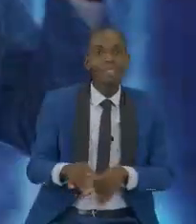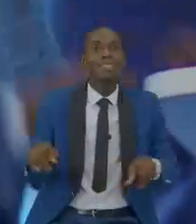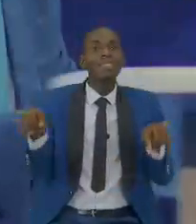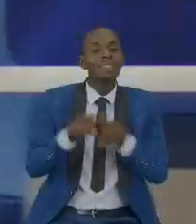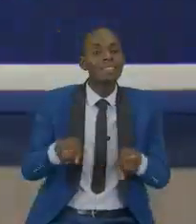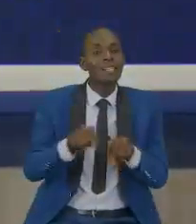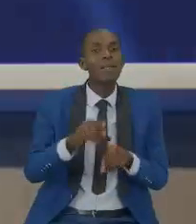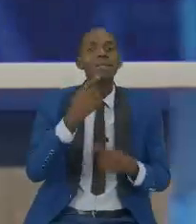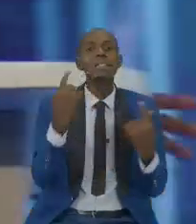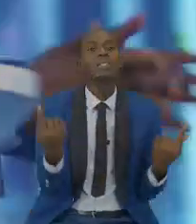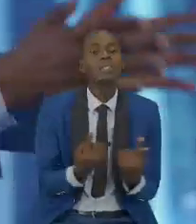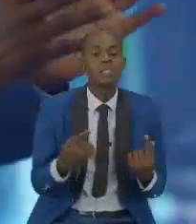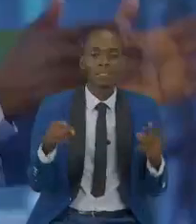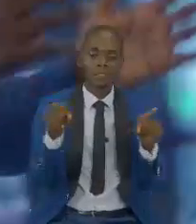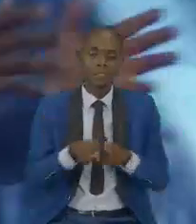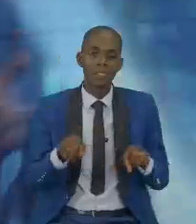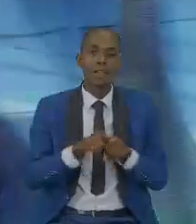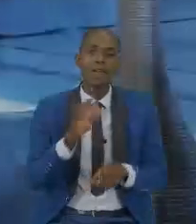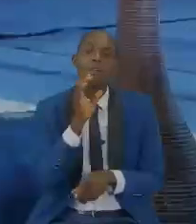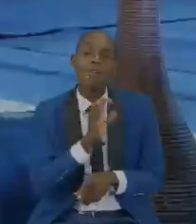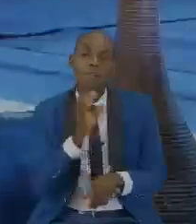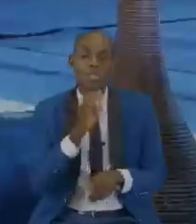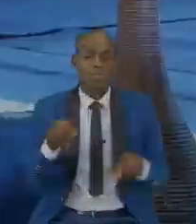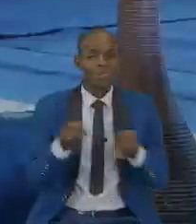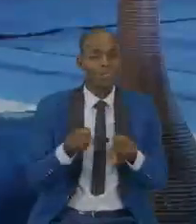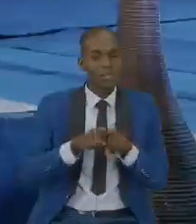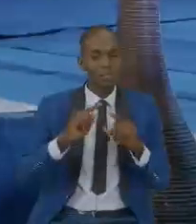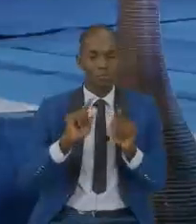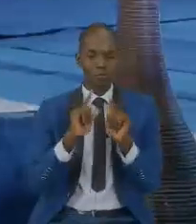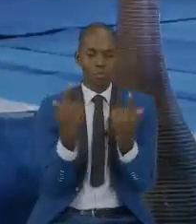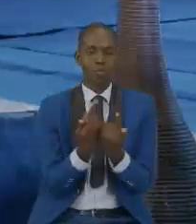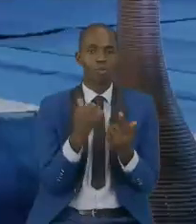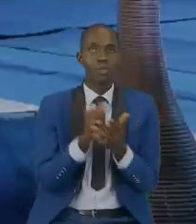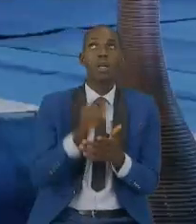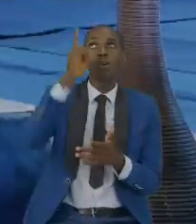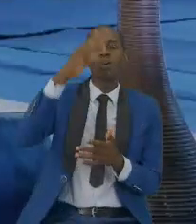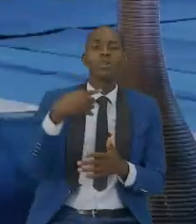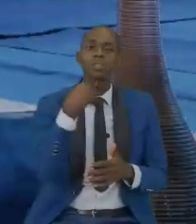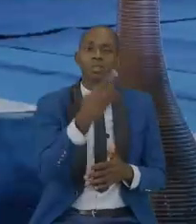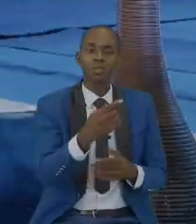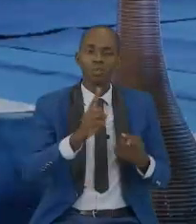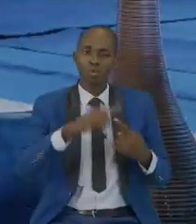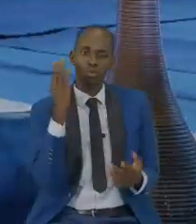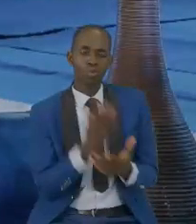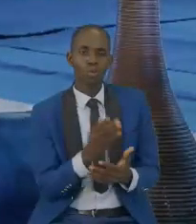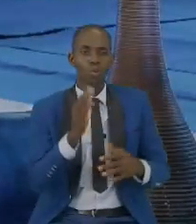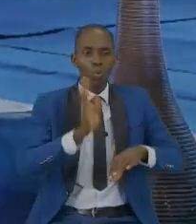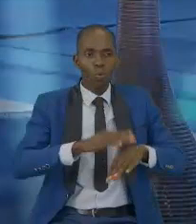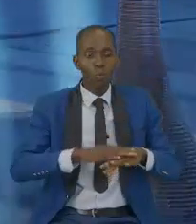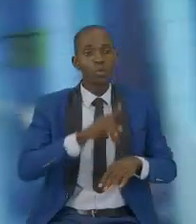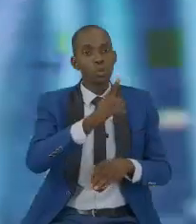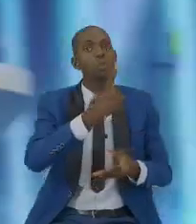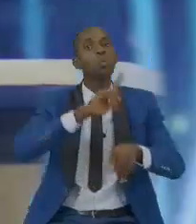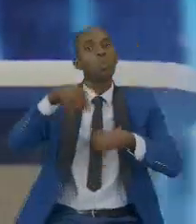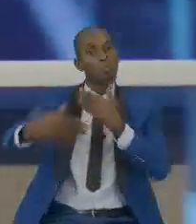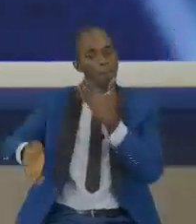the same gang that God says, this is an offense to heaven. You go back